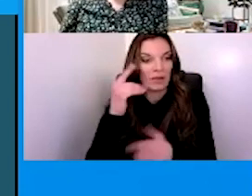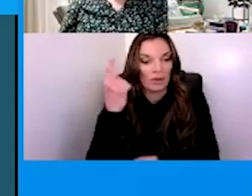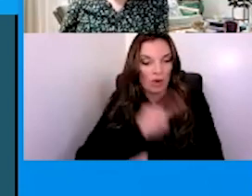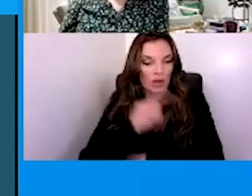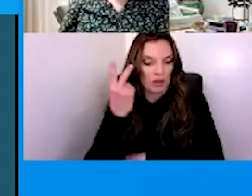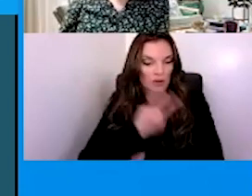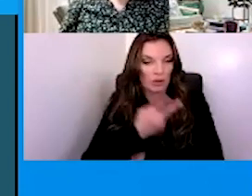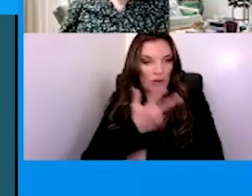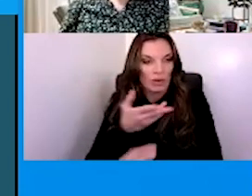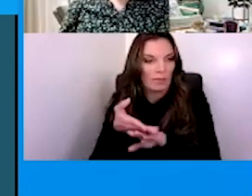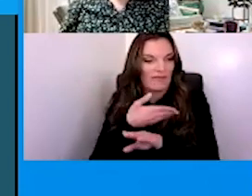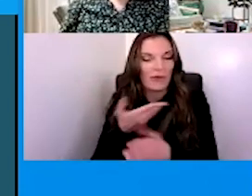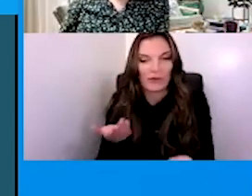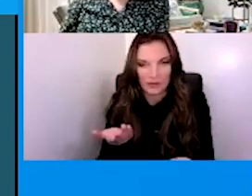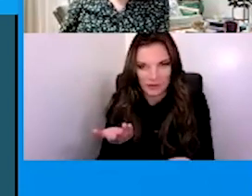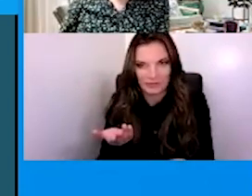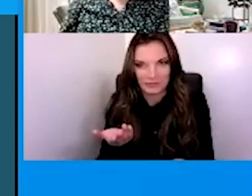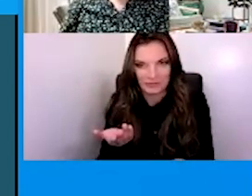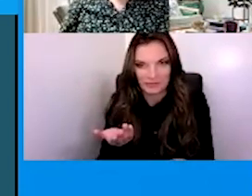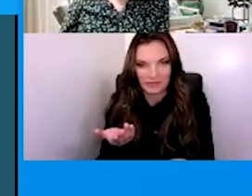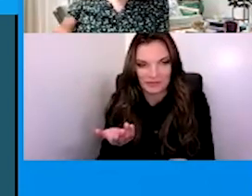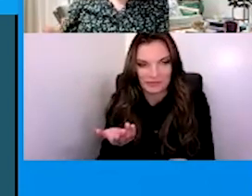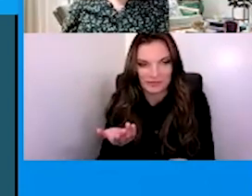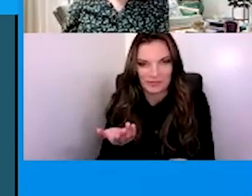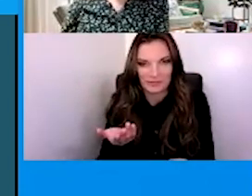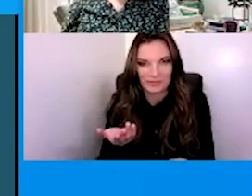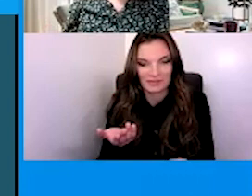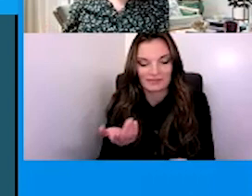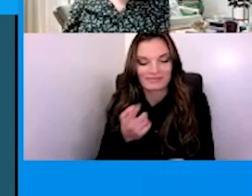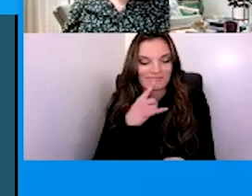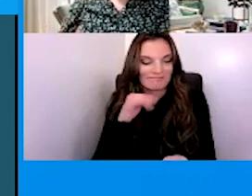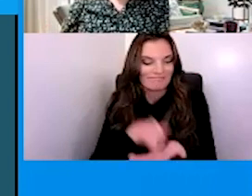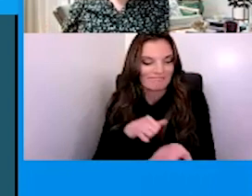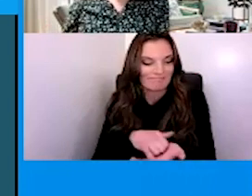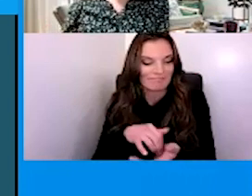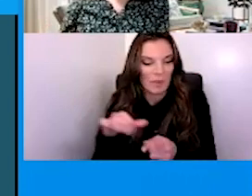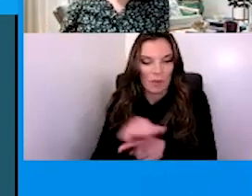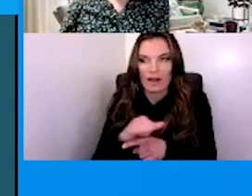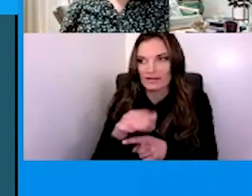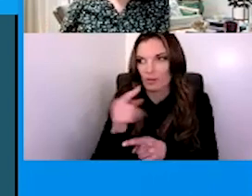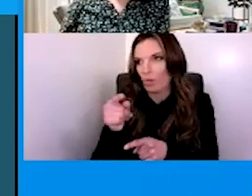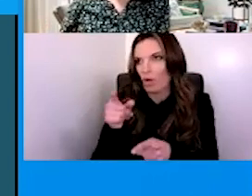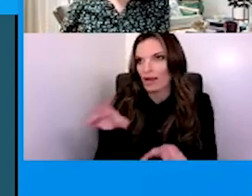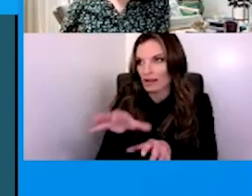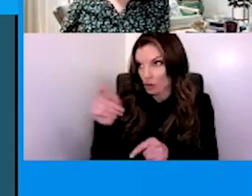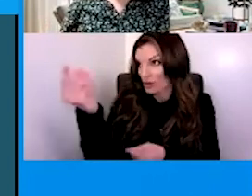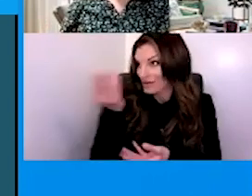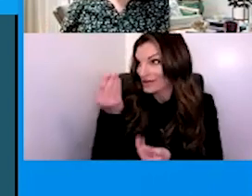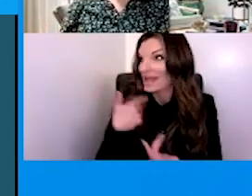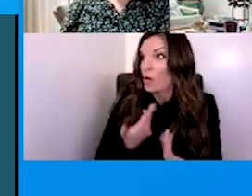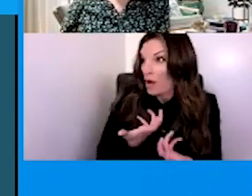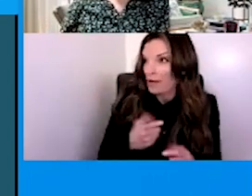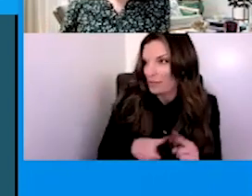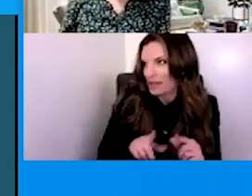in advance. So you can't kind of practice sometimes what is preached. And so that is part of like